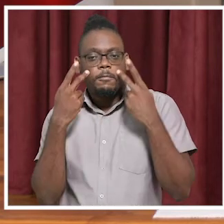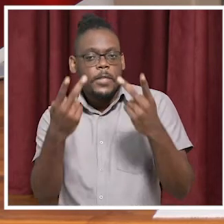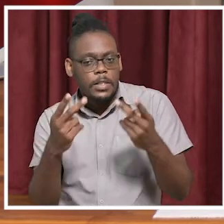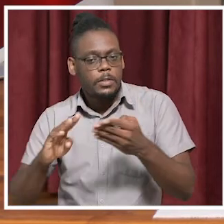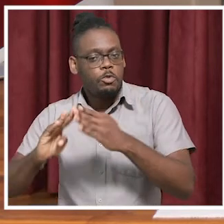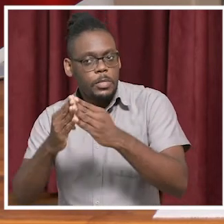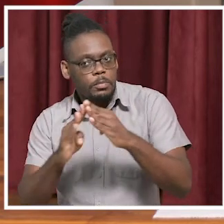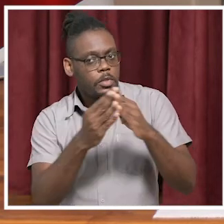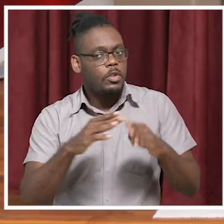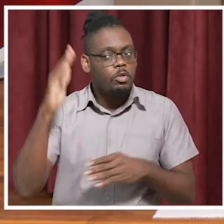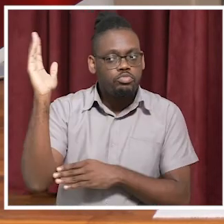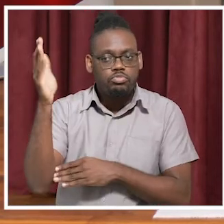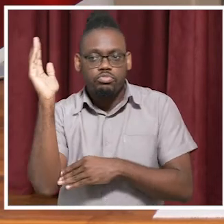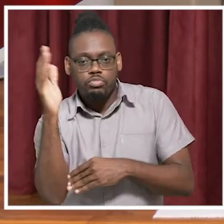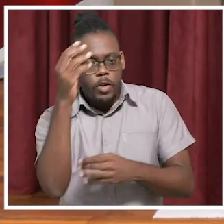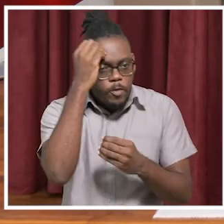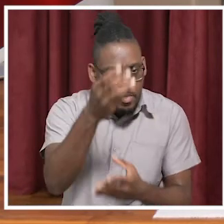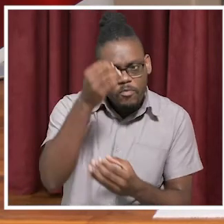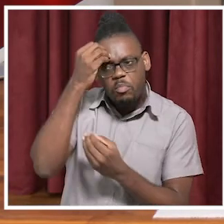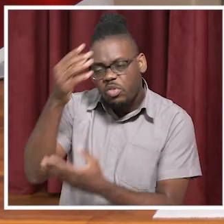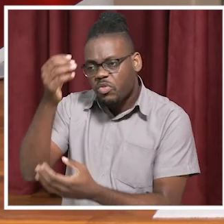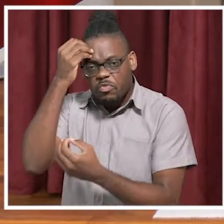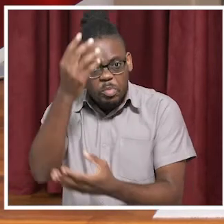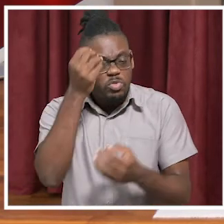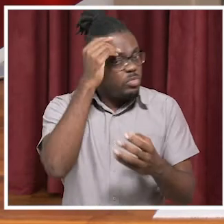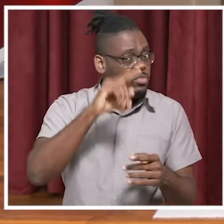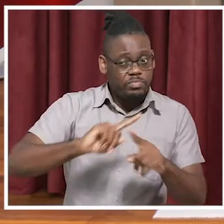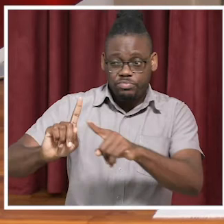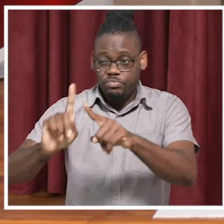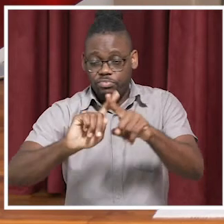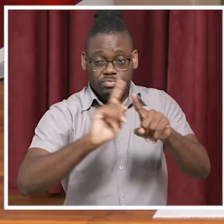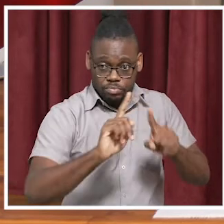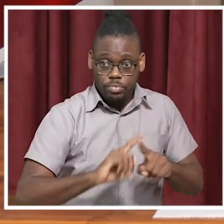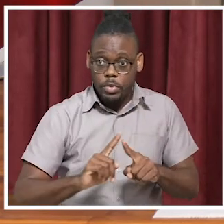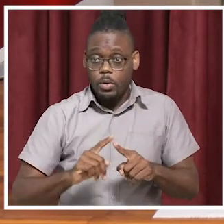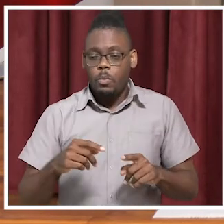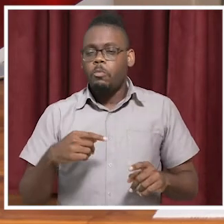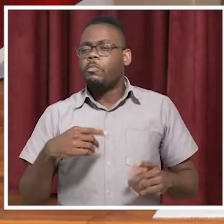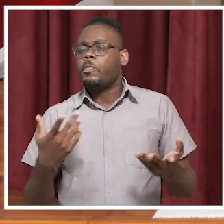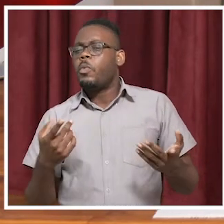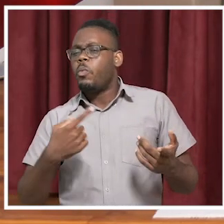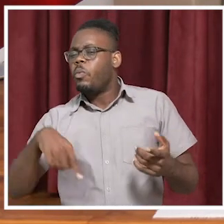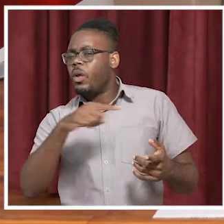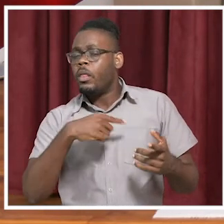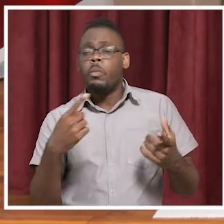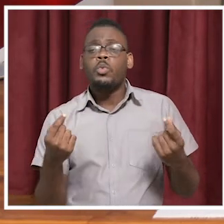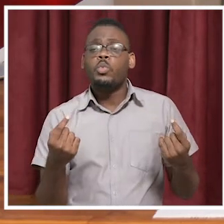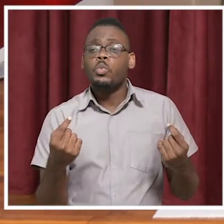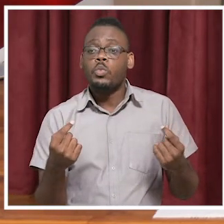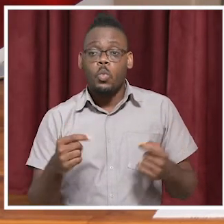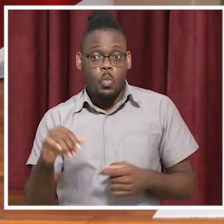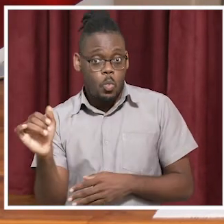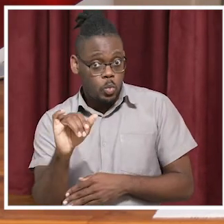there endeavors that we can look forward to hear more from each institution? Definitely. We also, I want to also highlight the fact that we treat